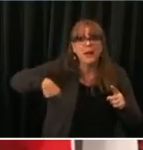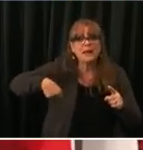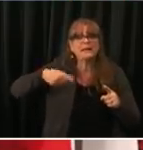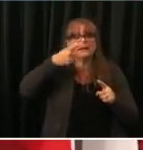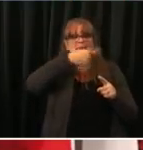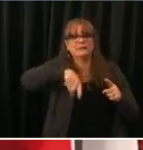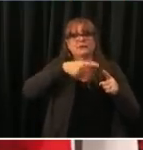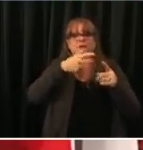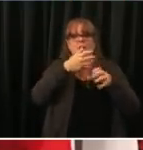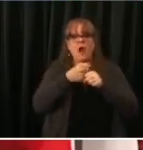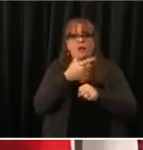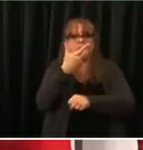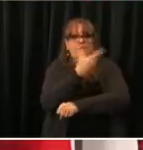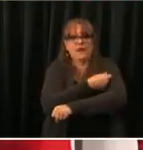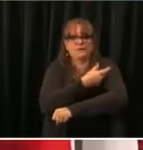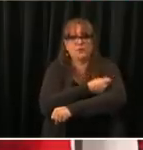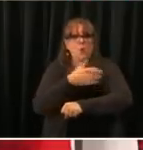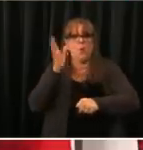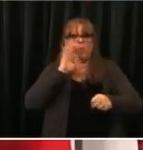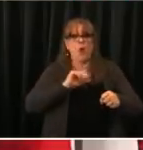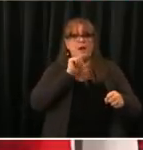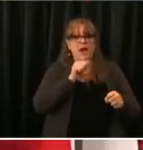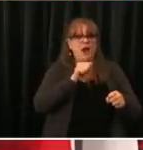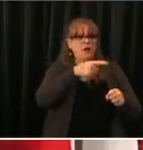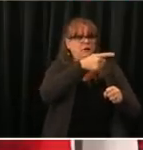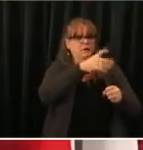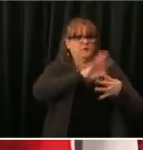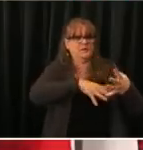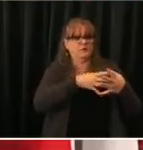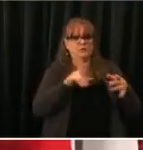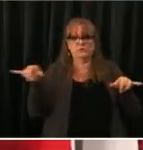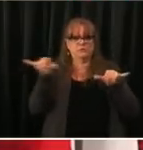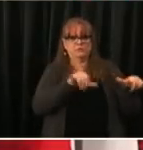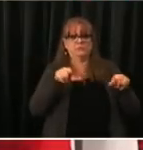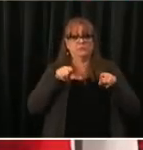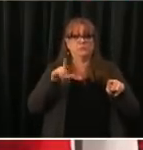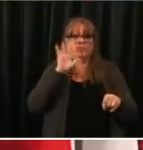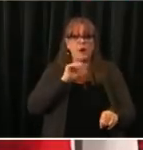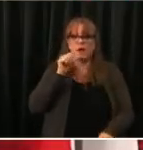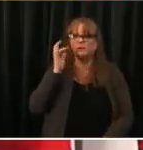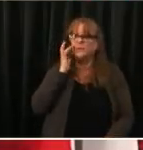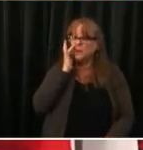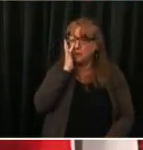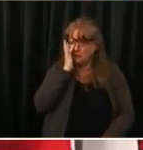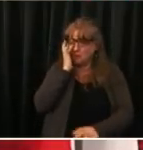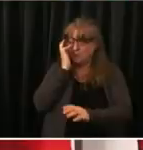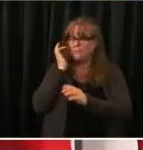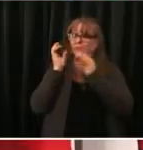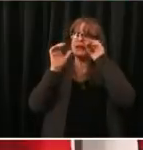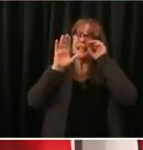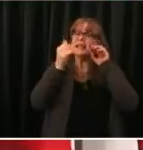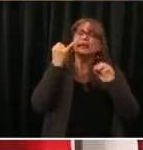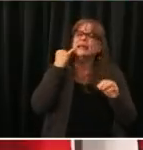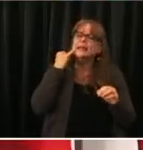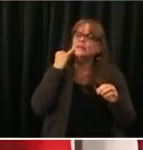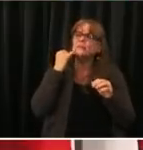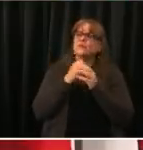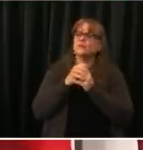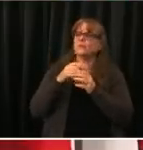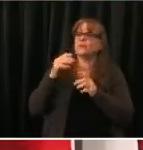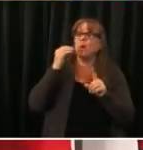So, yes, everybody who is experiencing homelessness who's over age 70 is currently eligible, has hopefully been vaccinated. On February 8th, that